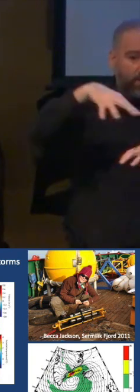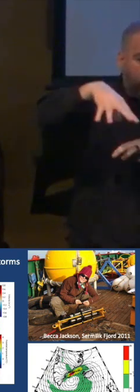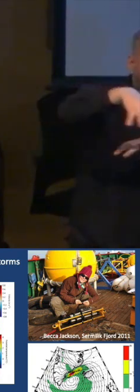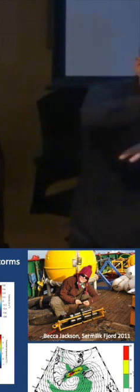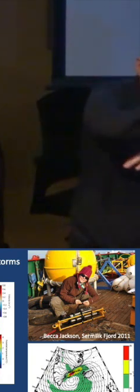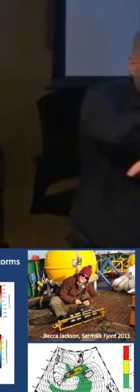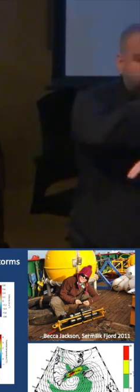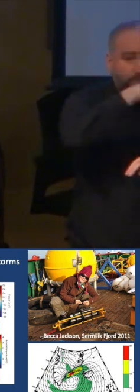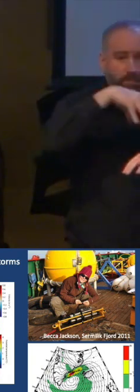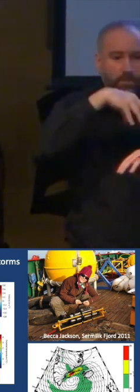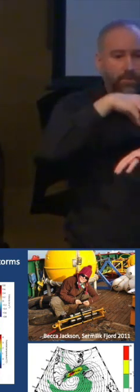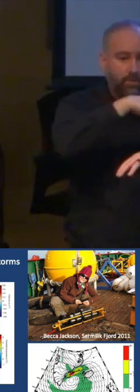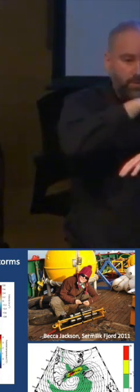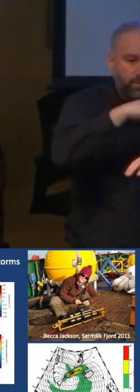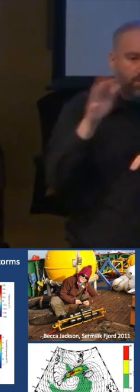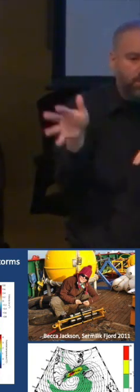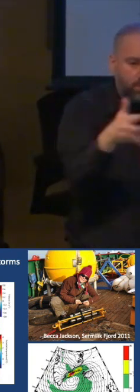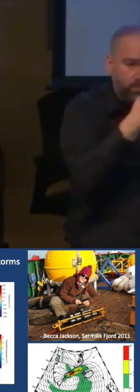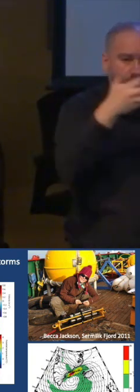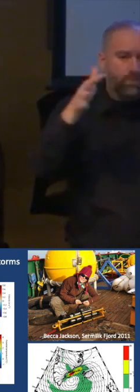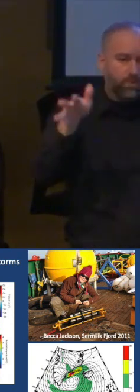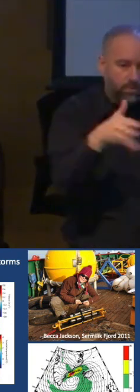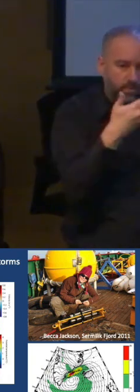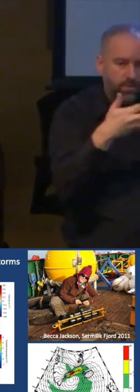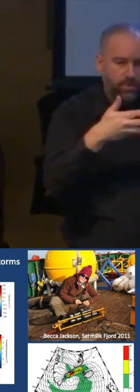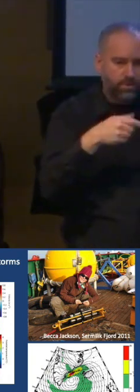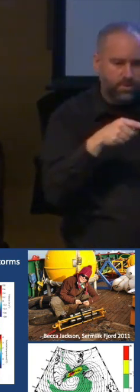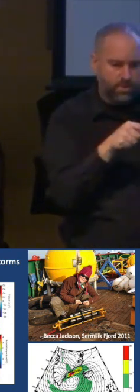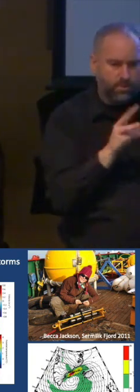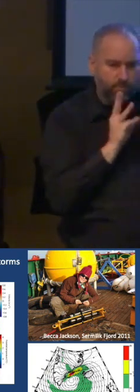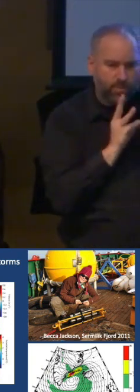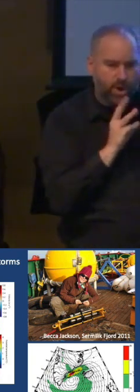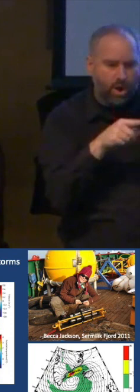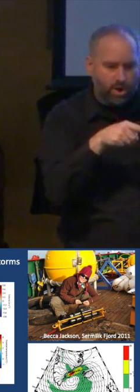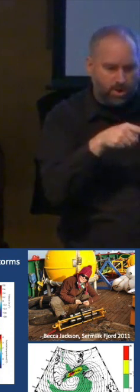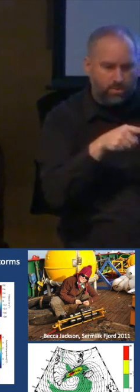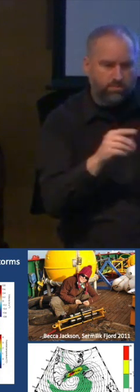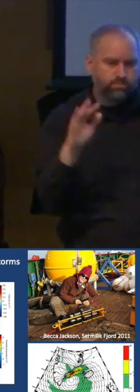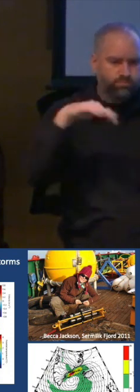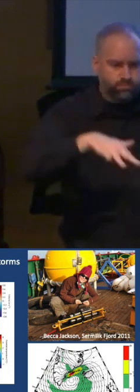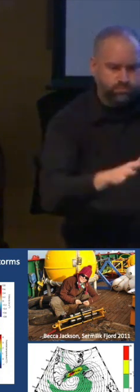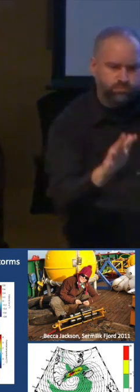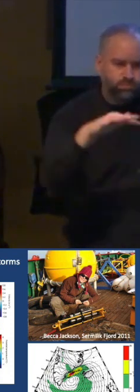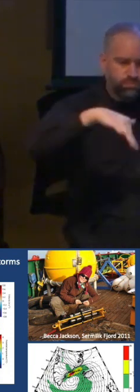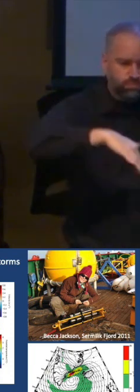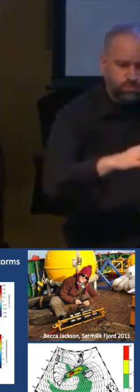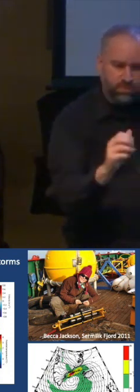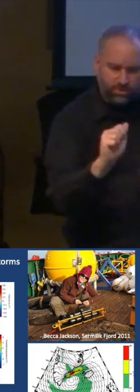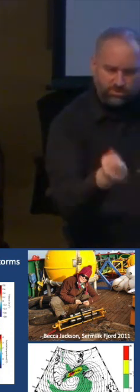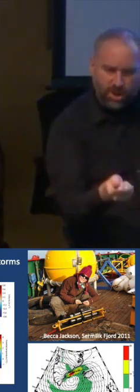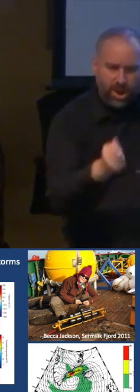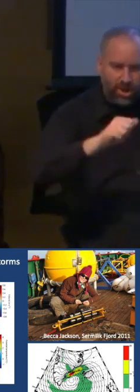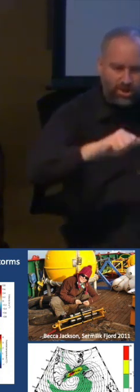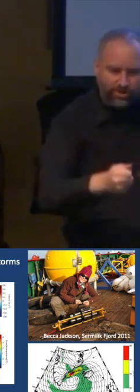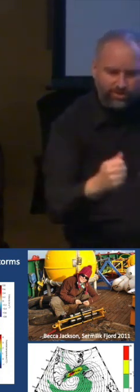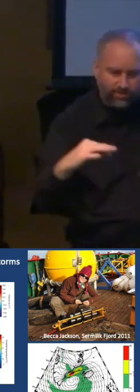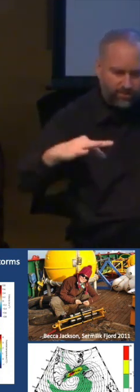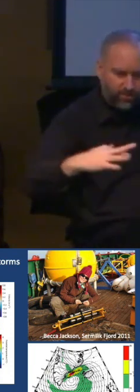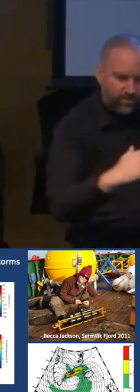the currents outside of the fjord change, and the fjord responds with some really quick flow going in one